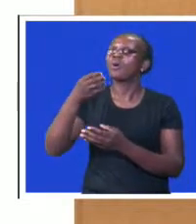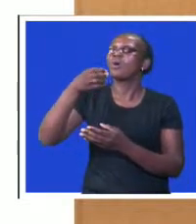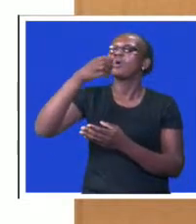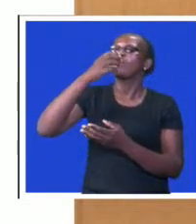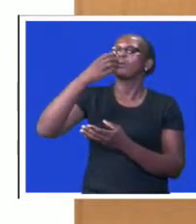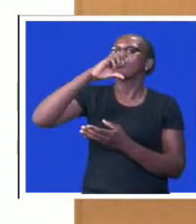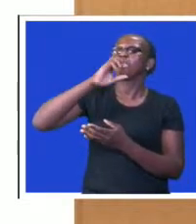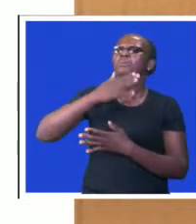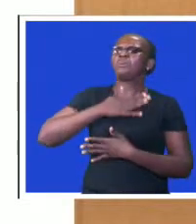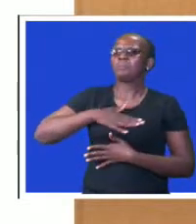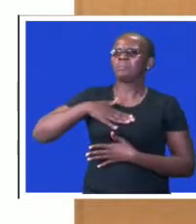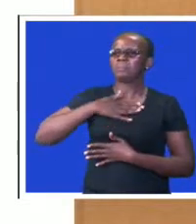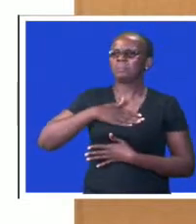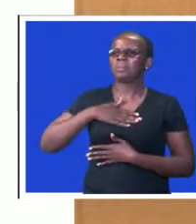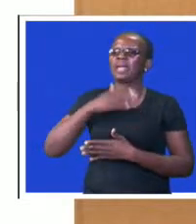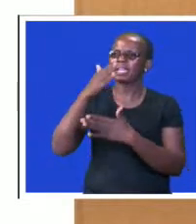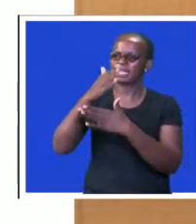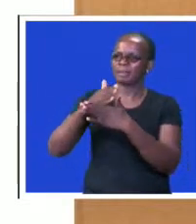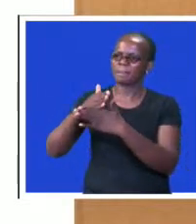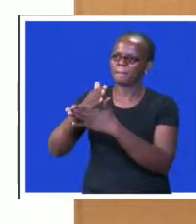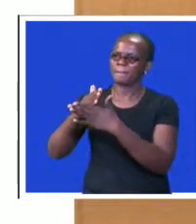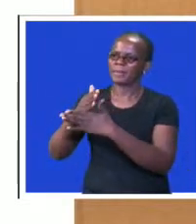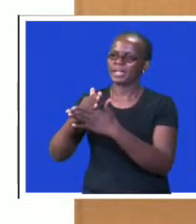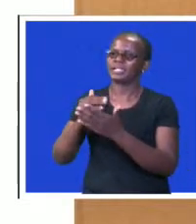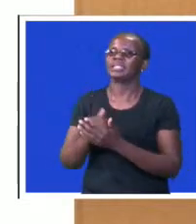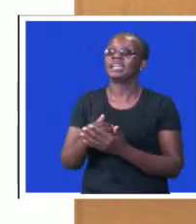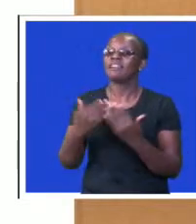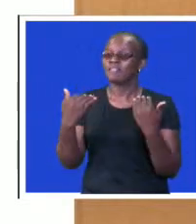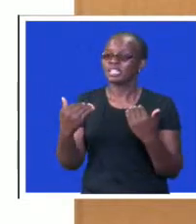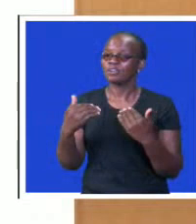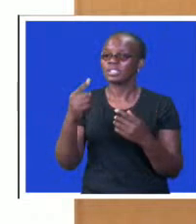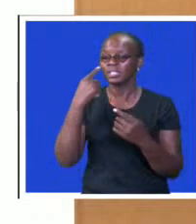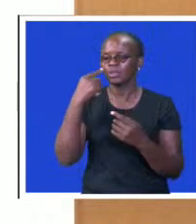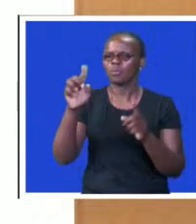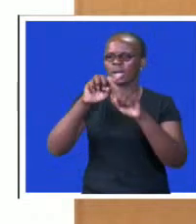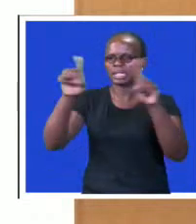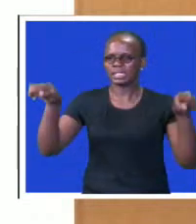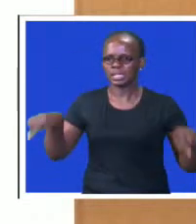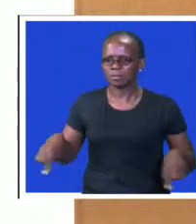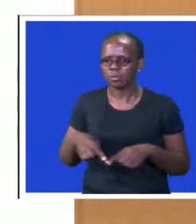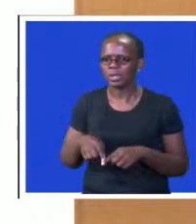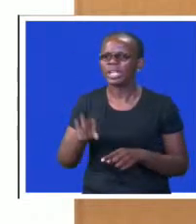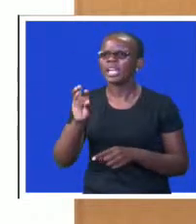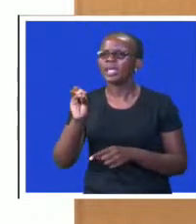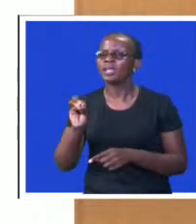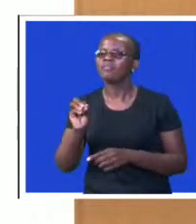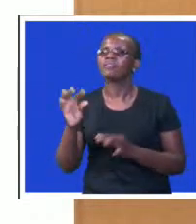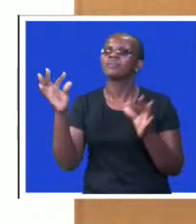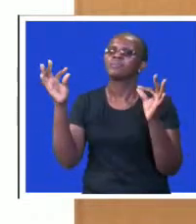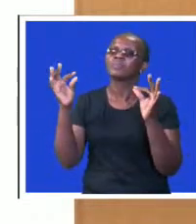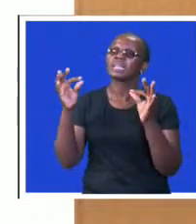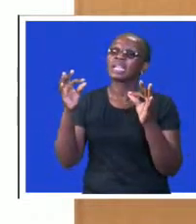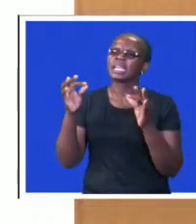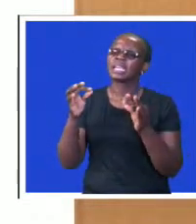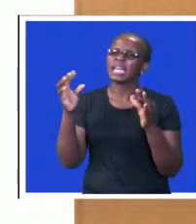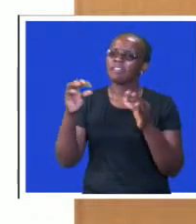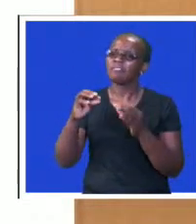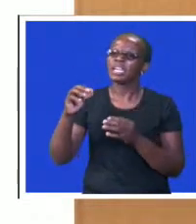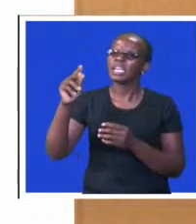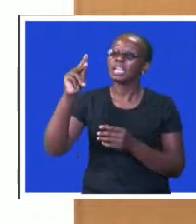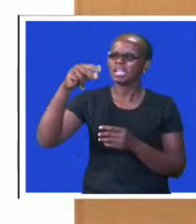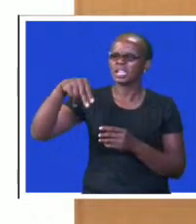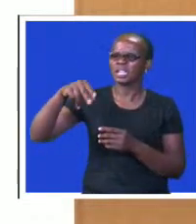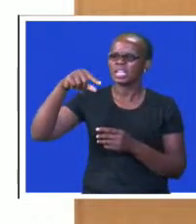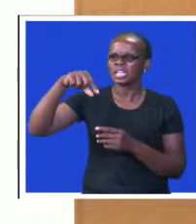the bread. Let us look at the table. In the table, we are shown the quantity of